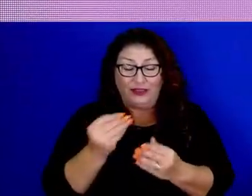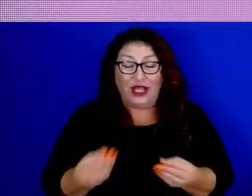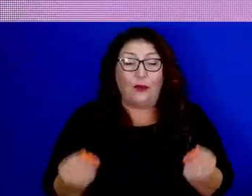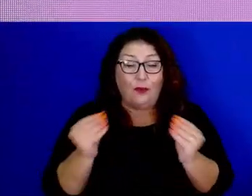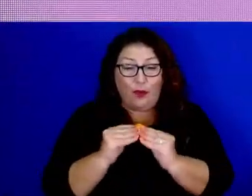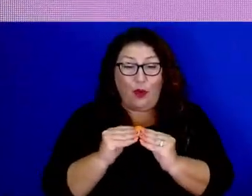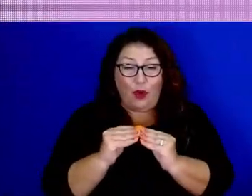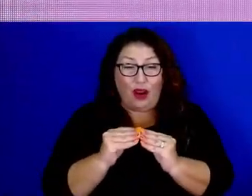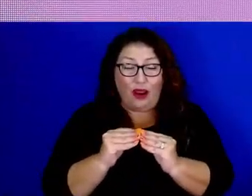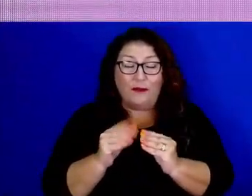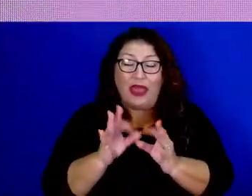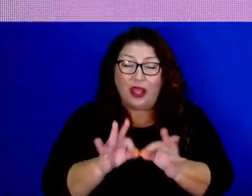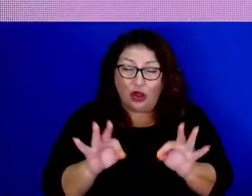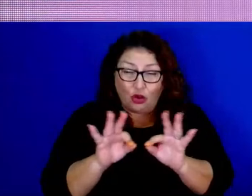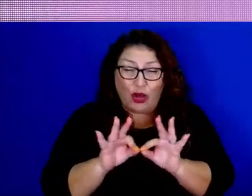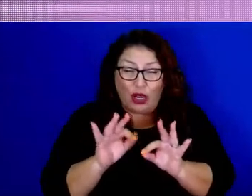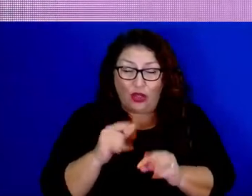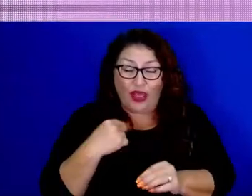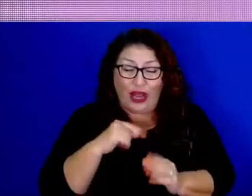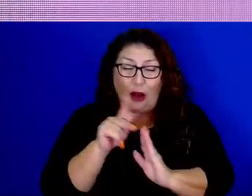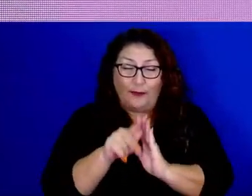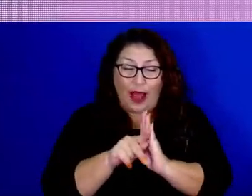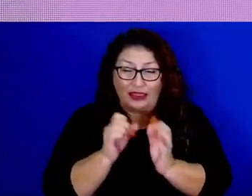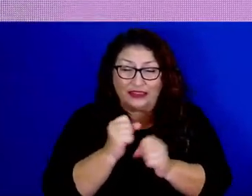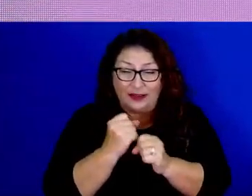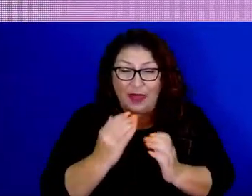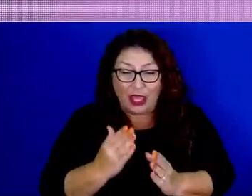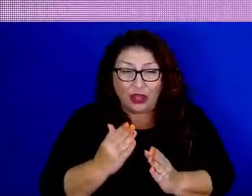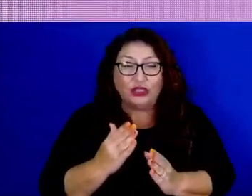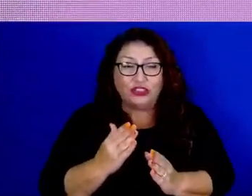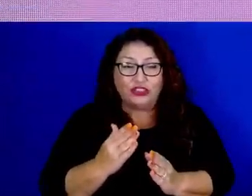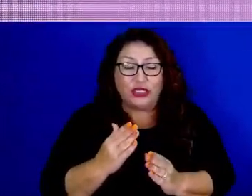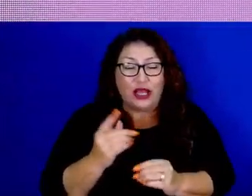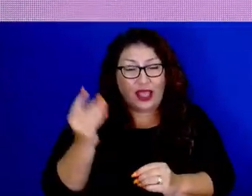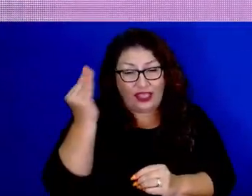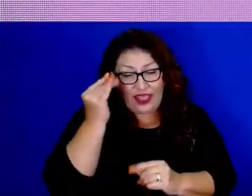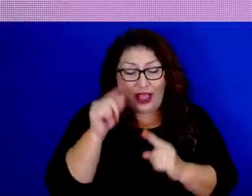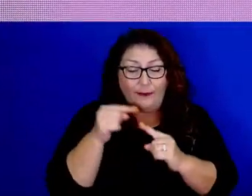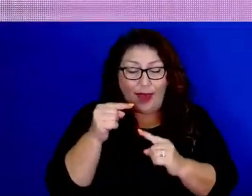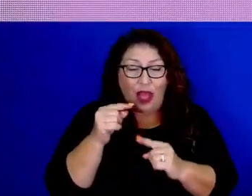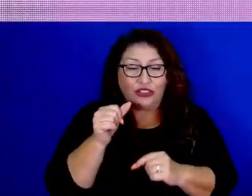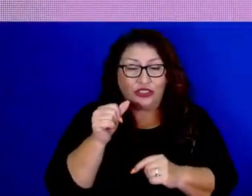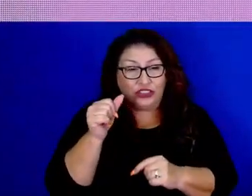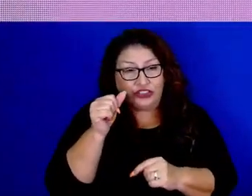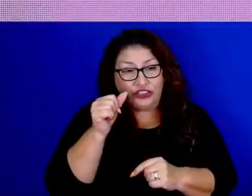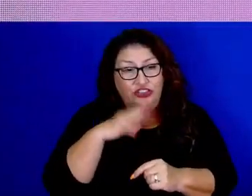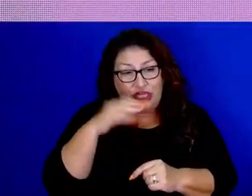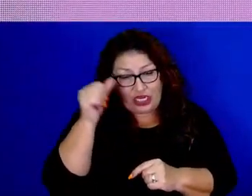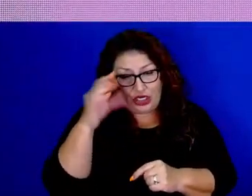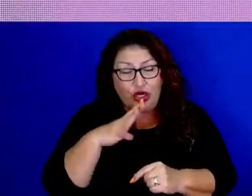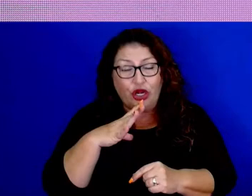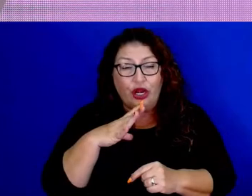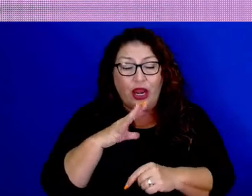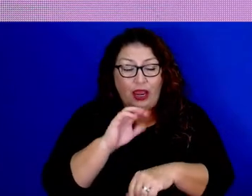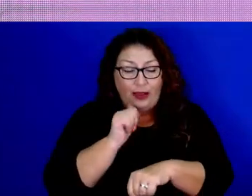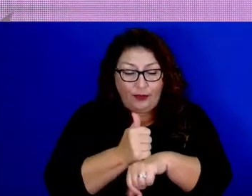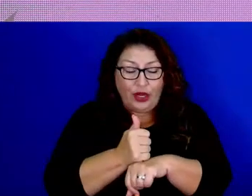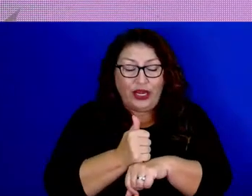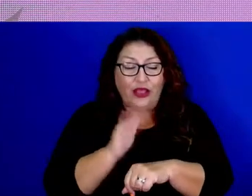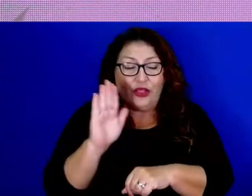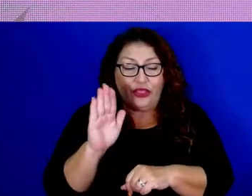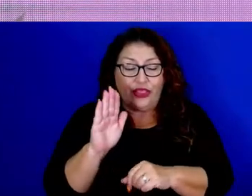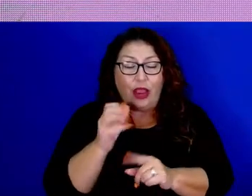our policymakers take gender into account when putting together their pandemic recovering strategies.